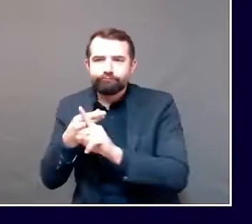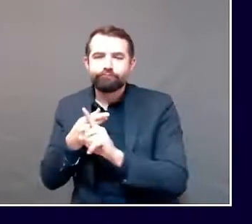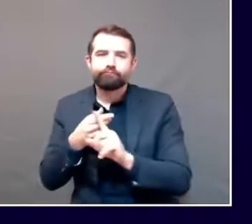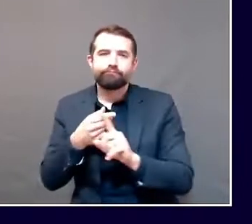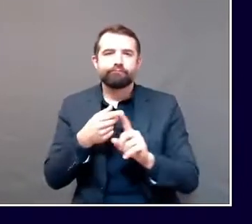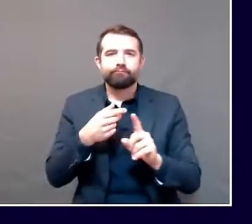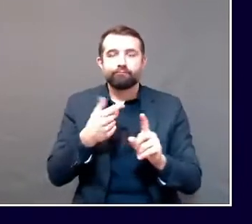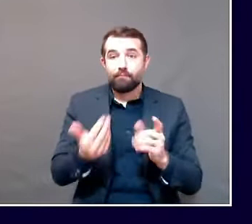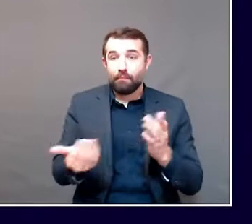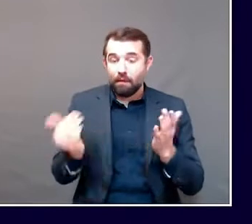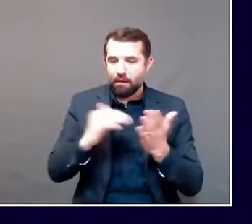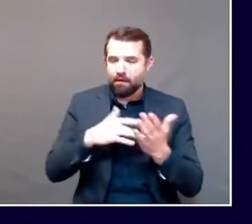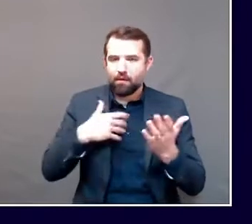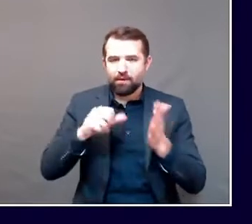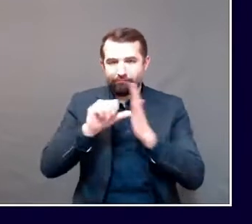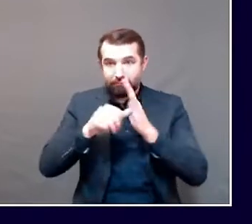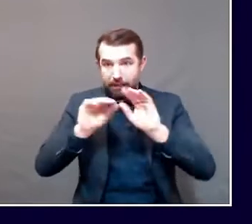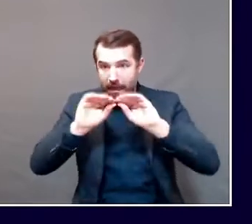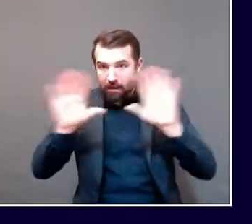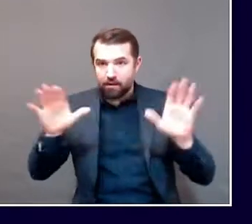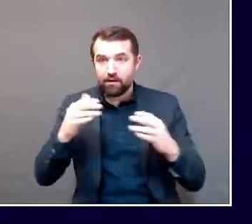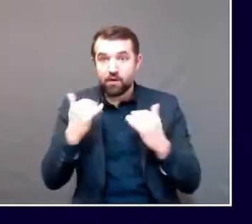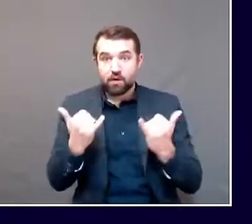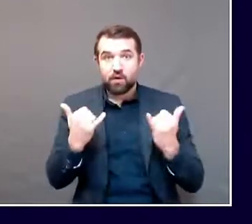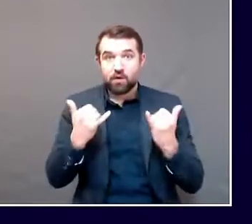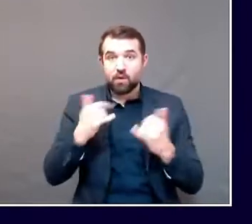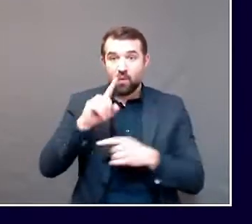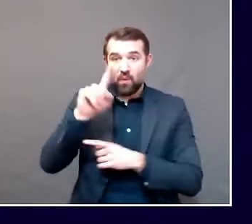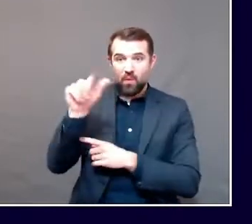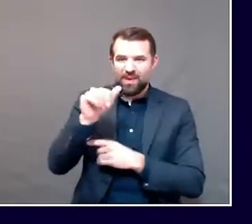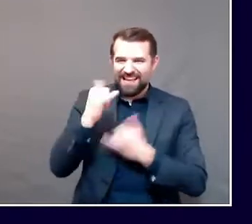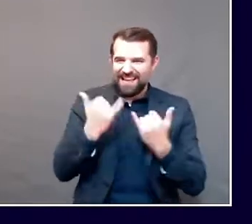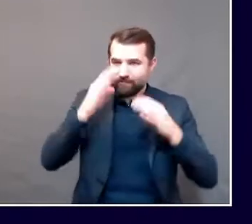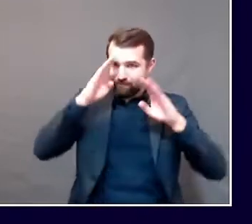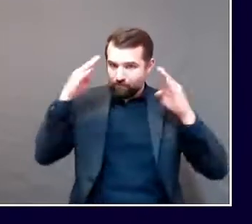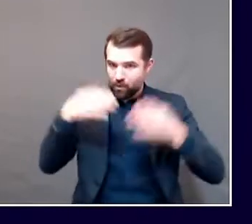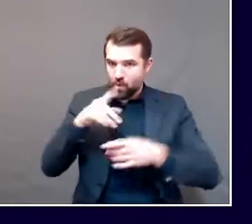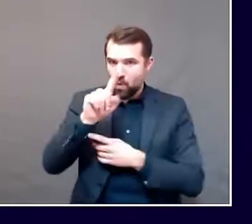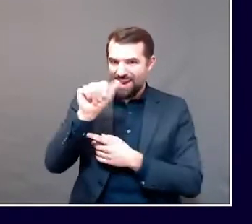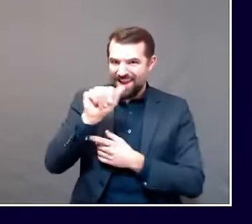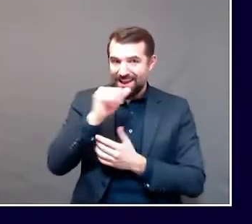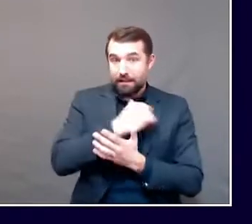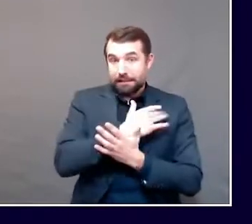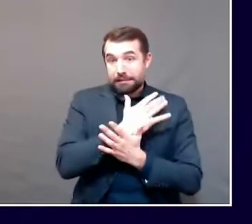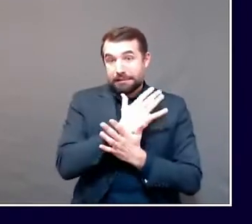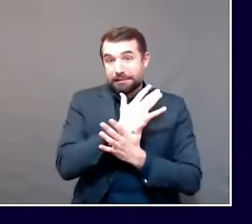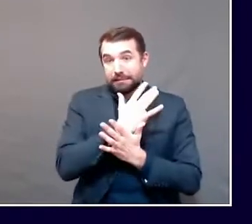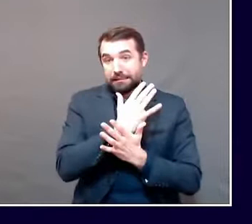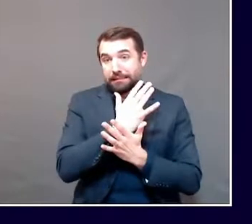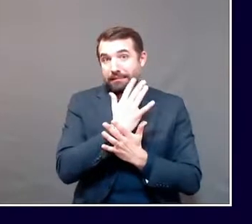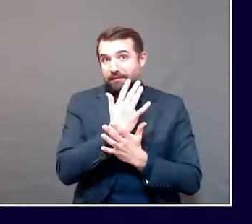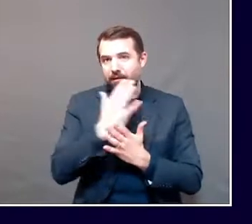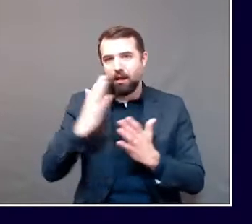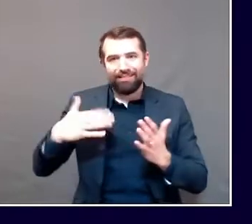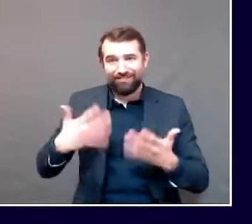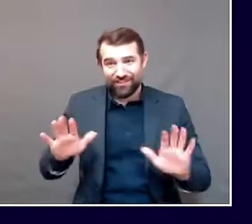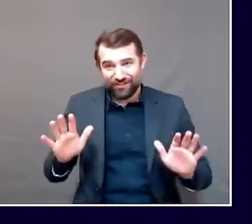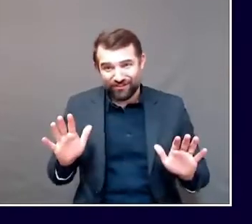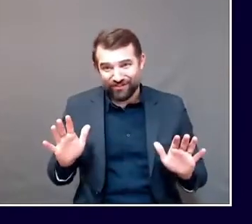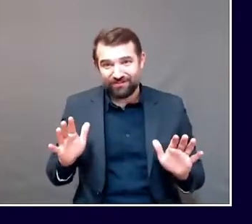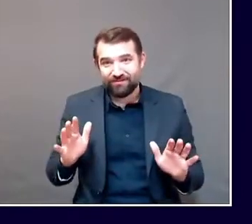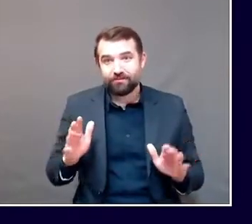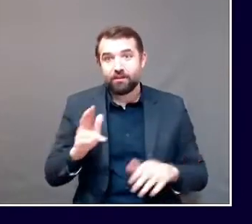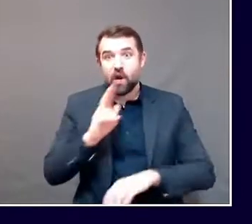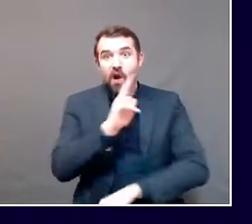who are being vaccinated are healthcare personnel of different stripes, be they hospital employees, home health workers, or